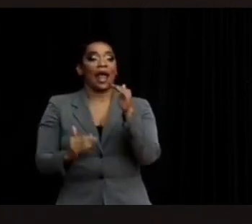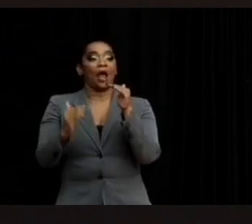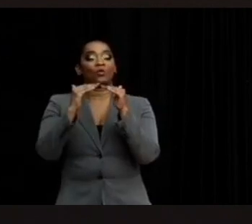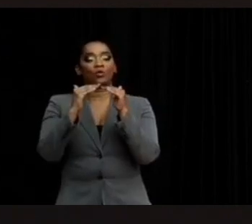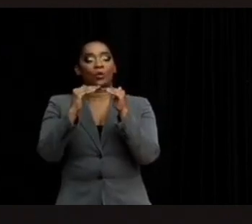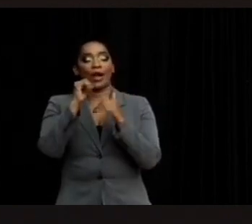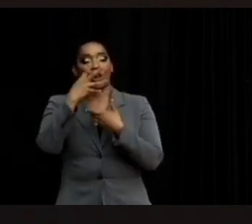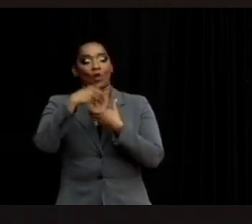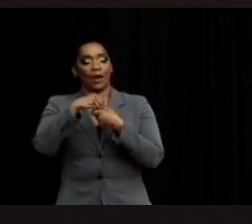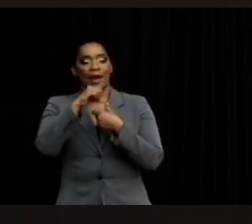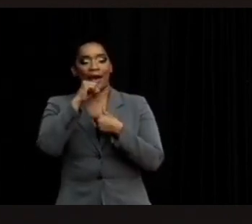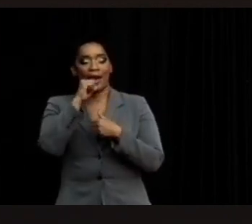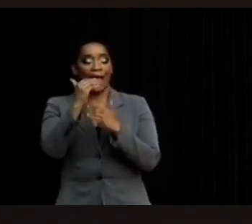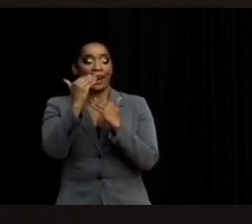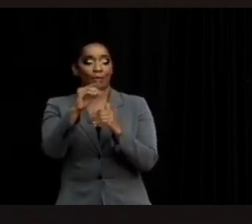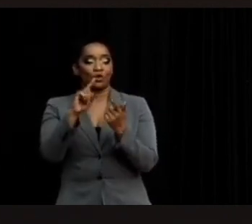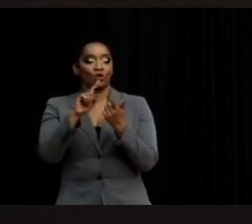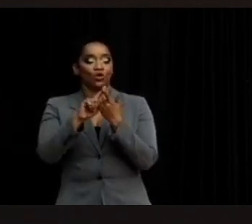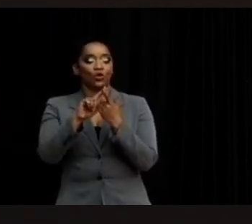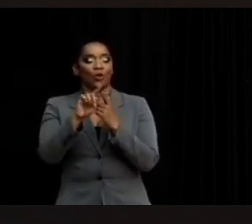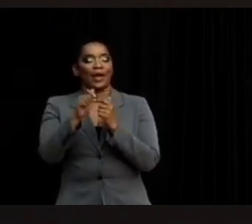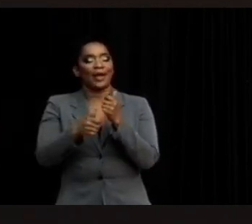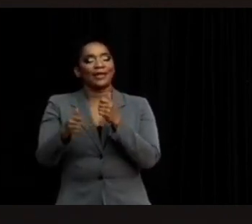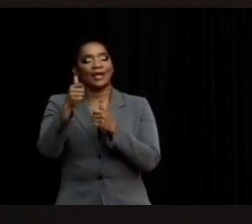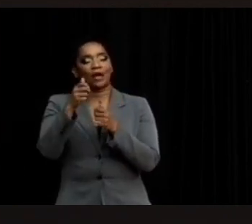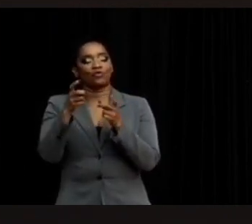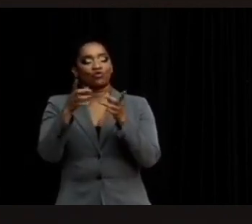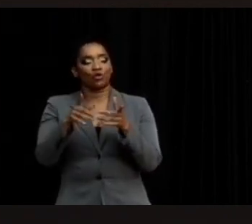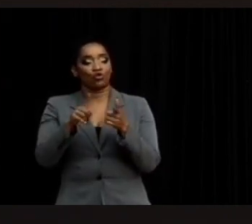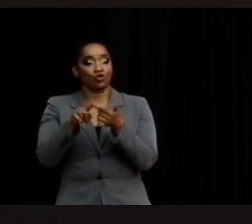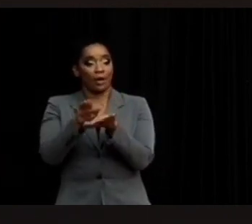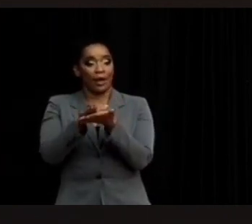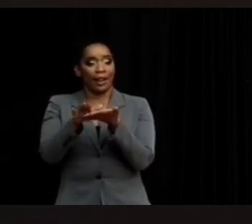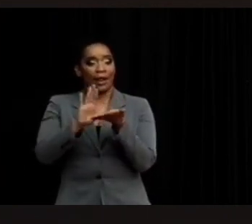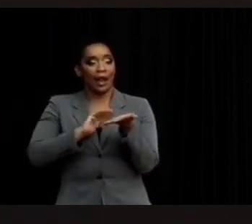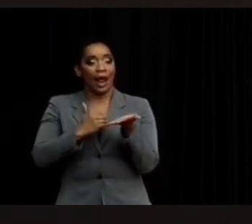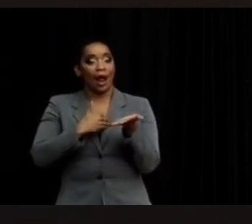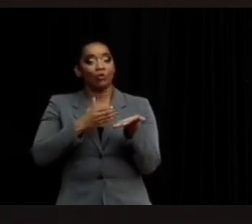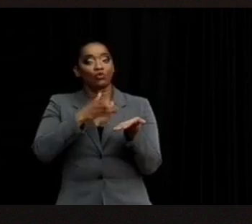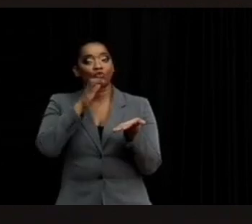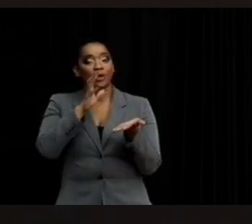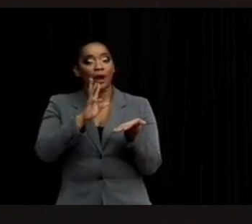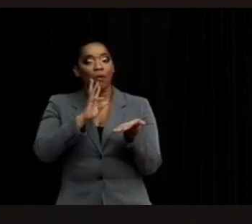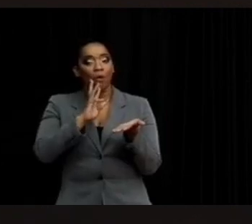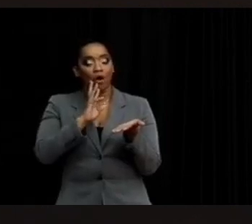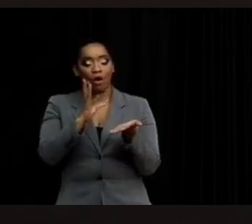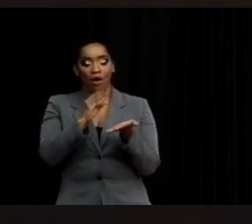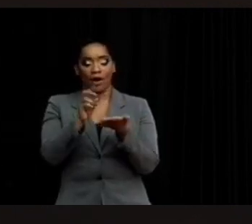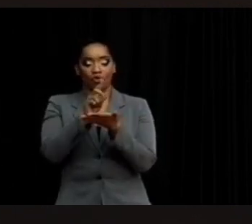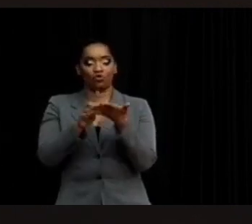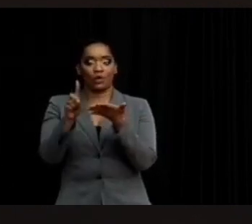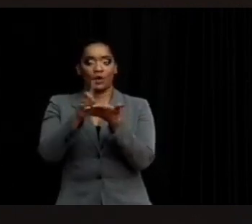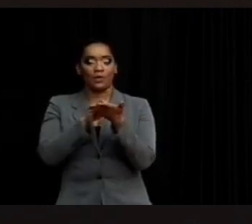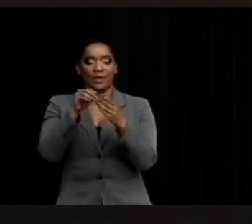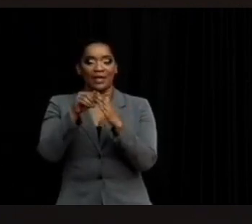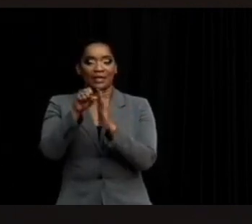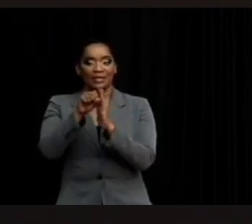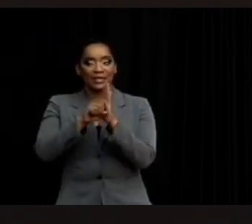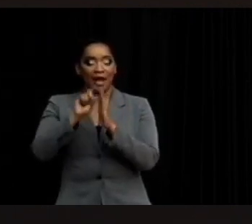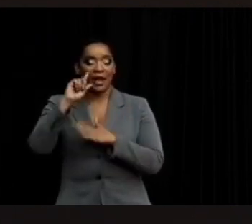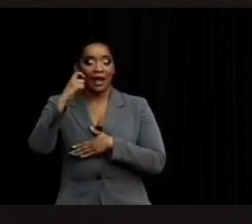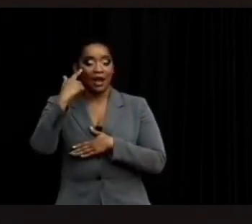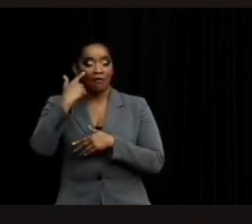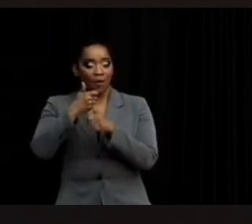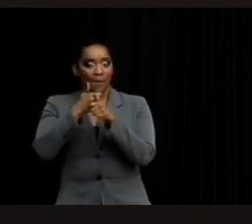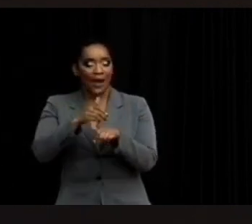to executive directives to clean up our drinking water, end discrimination in state government based on